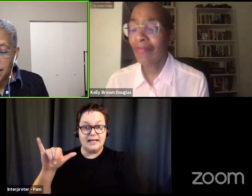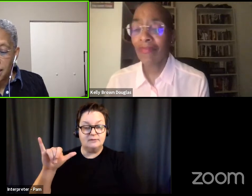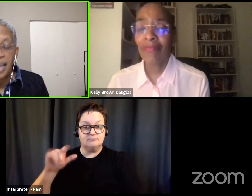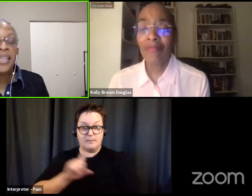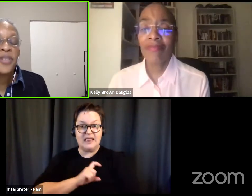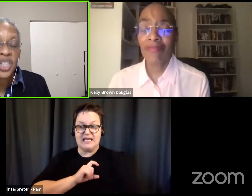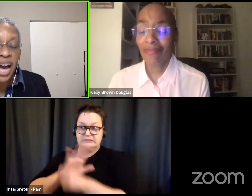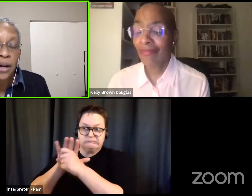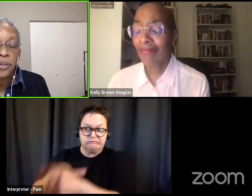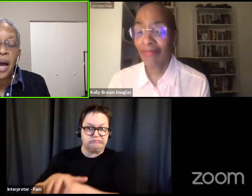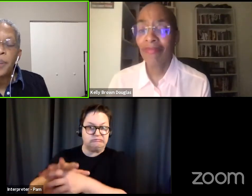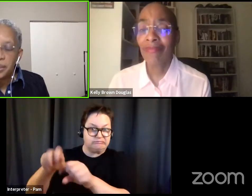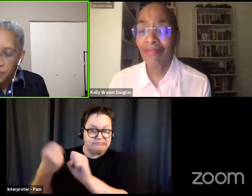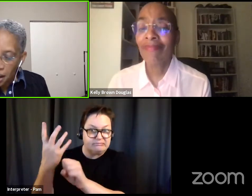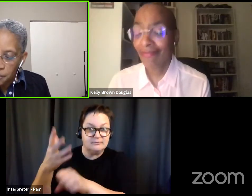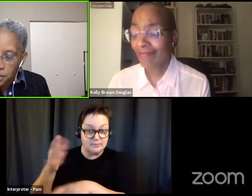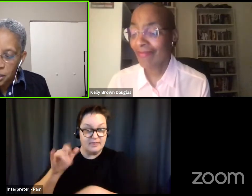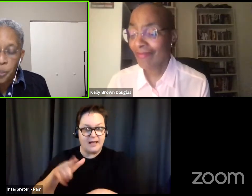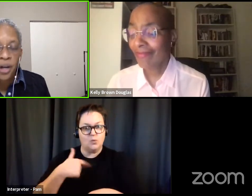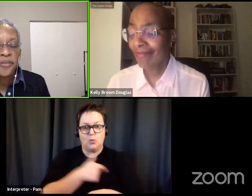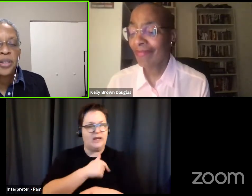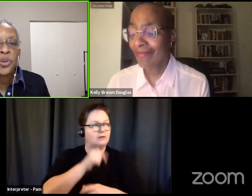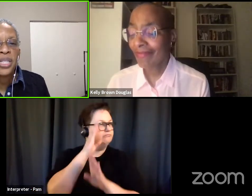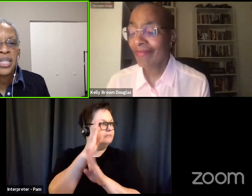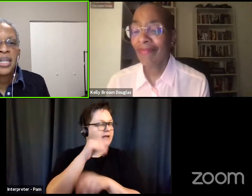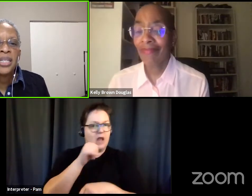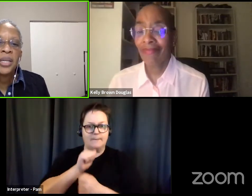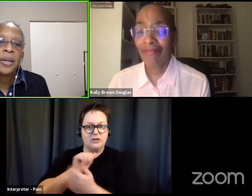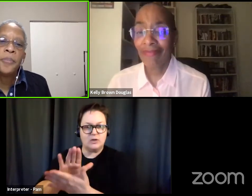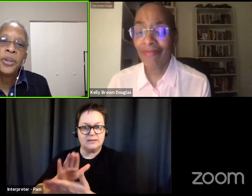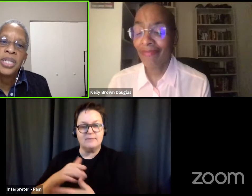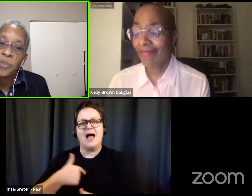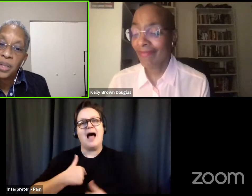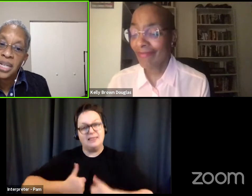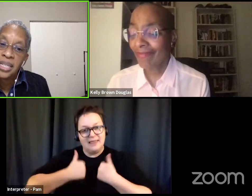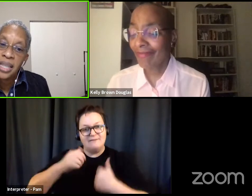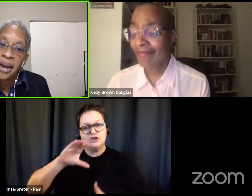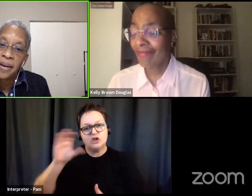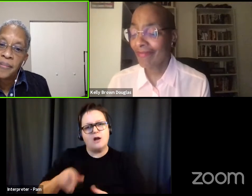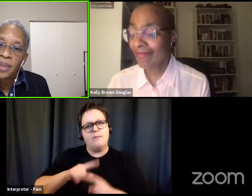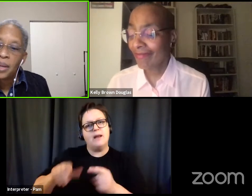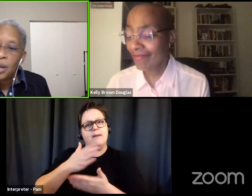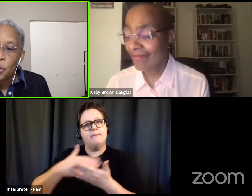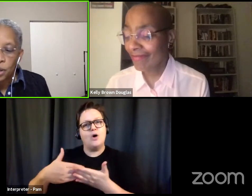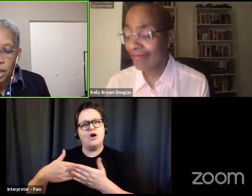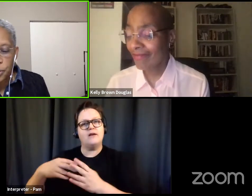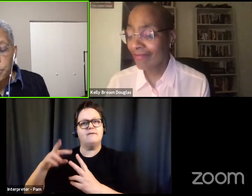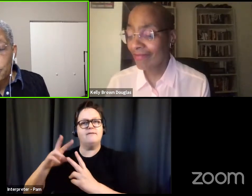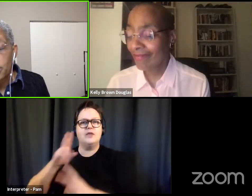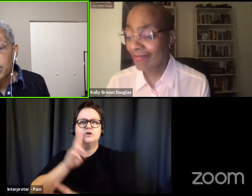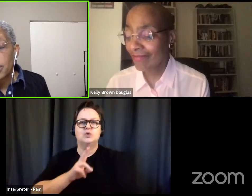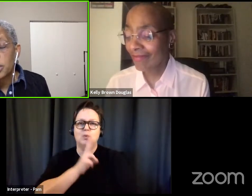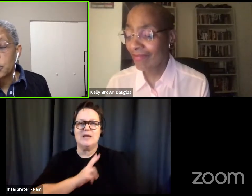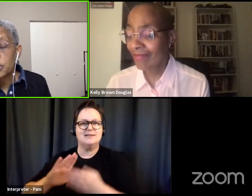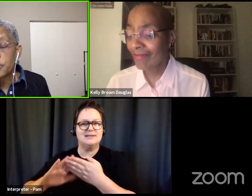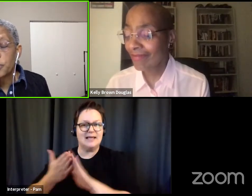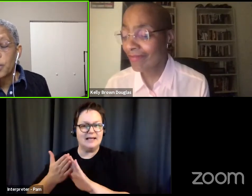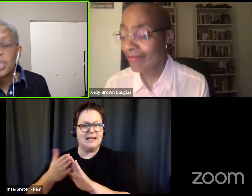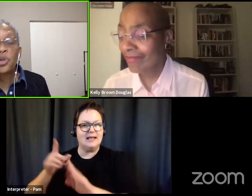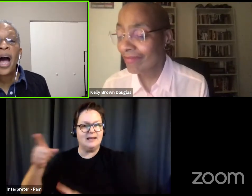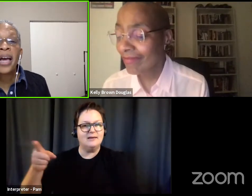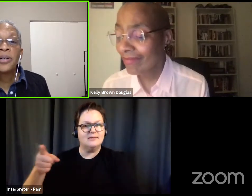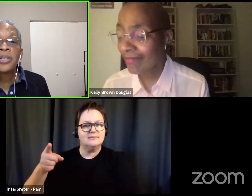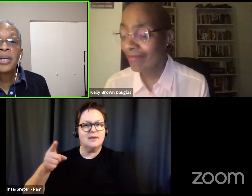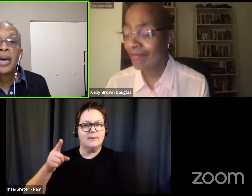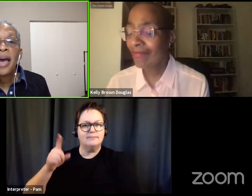doing. And I live in Chicago now, but I'm still part of the Twin Cities Buddhist communities there. We're going to report on the George